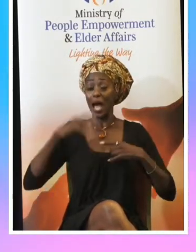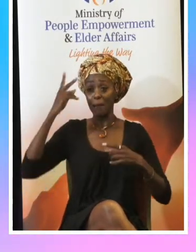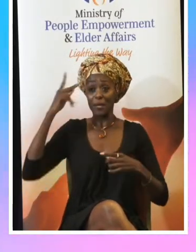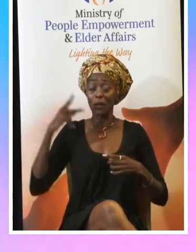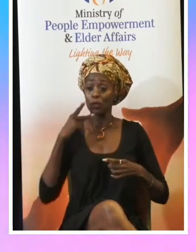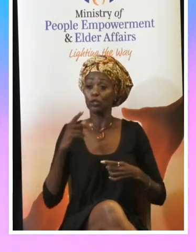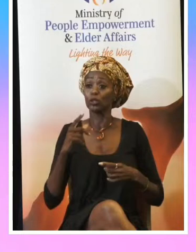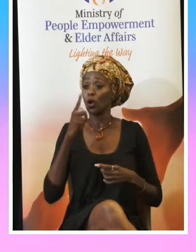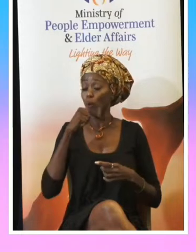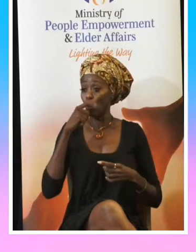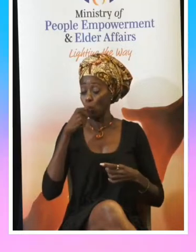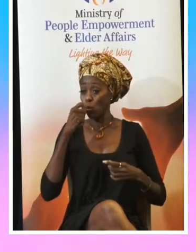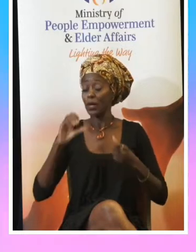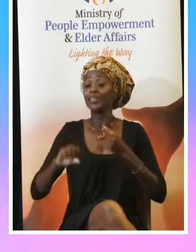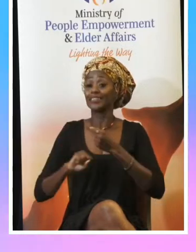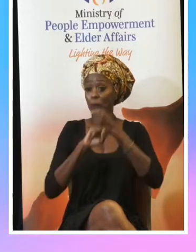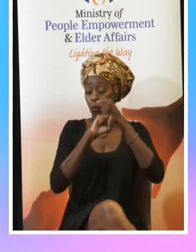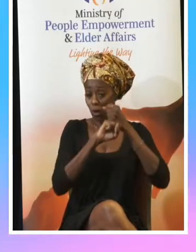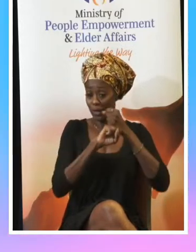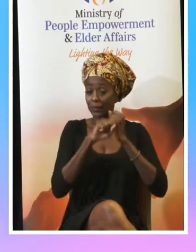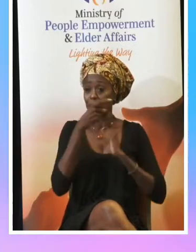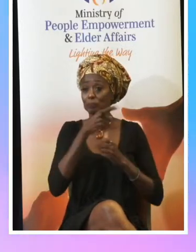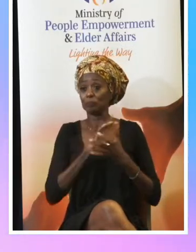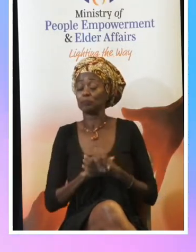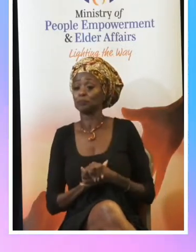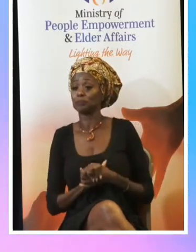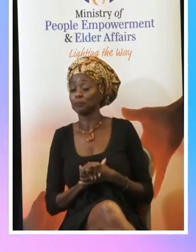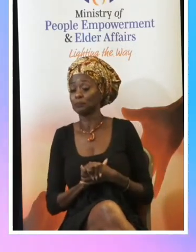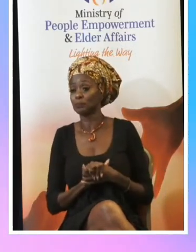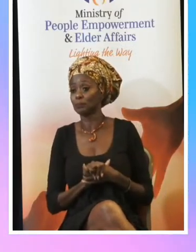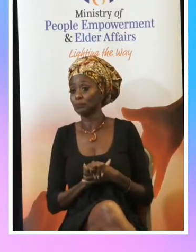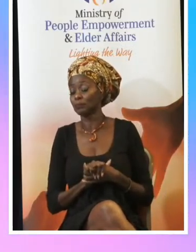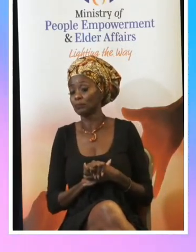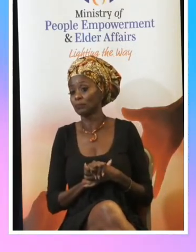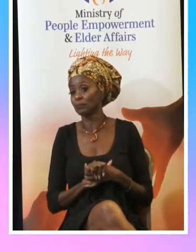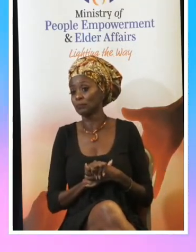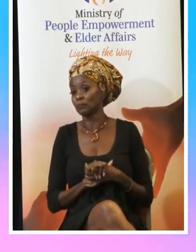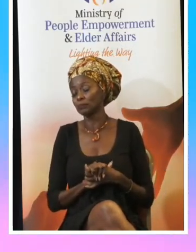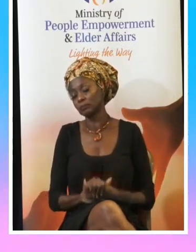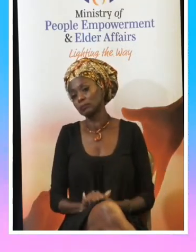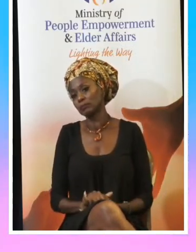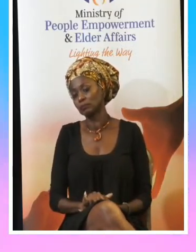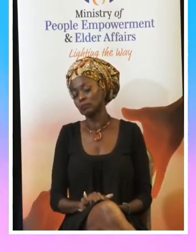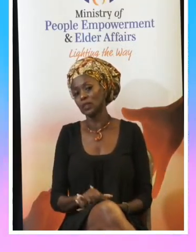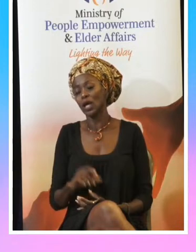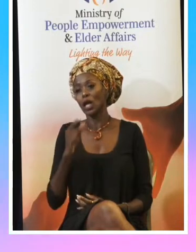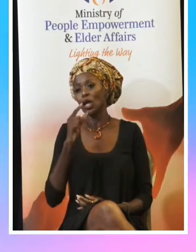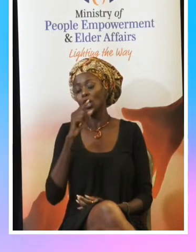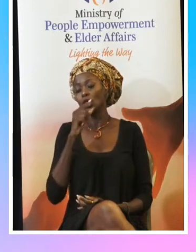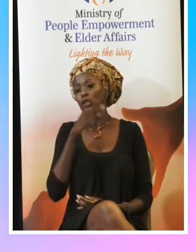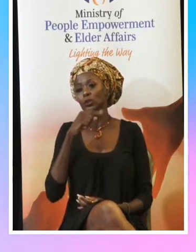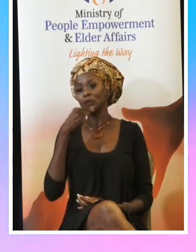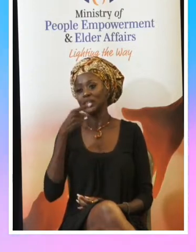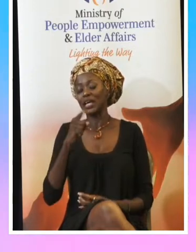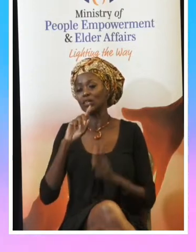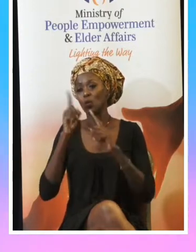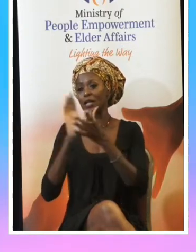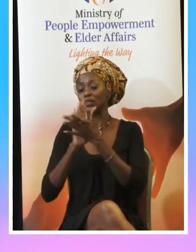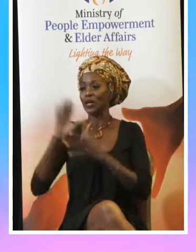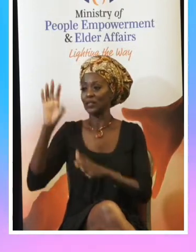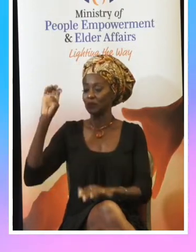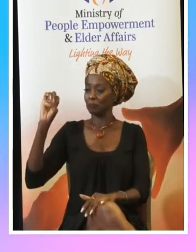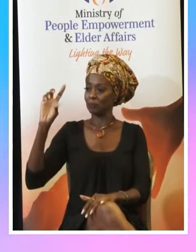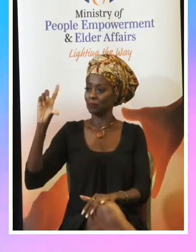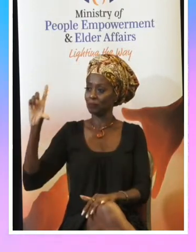main thing I'm going to ask you about is, you mentioned you would have gone to Ellerslie.